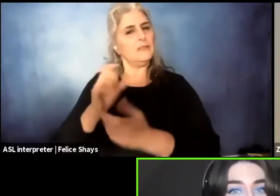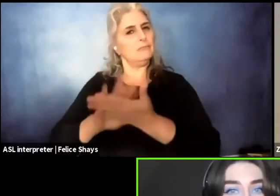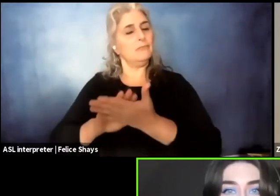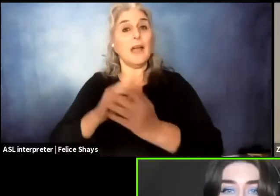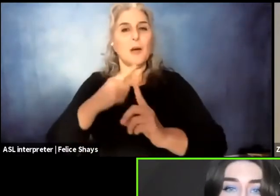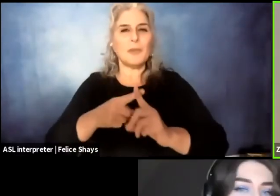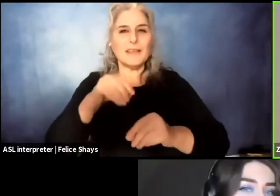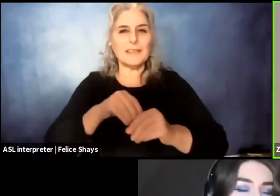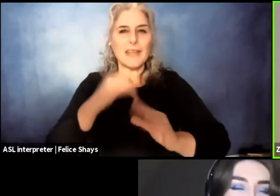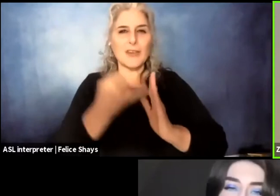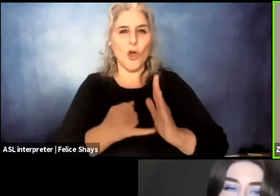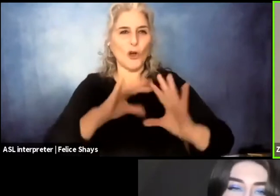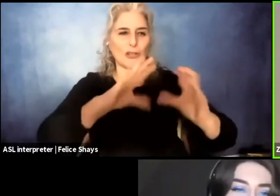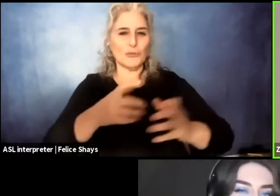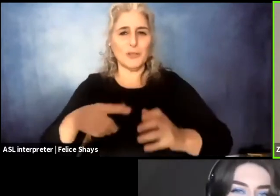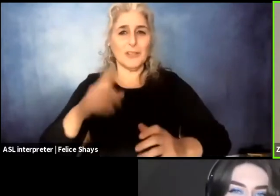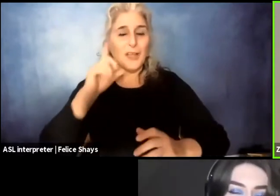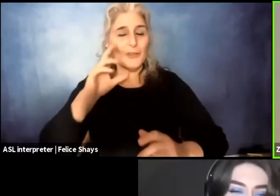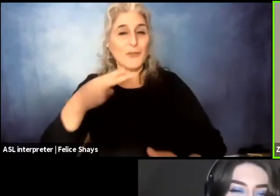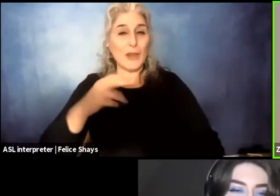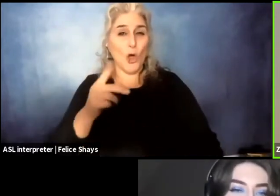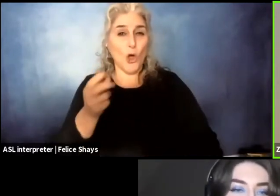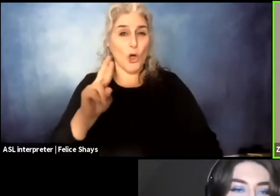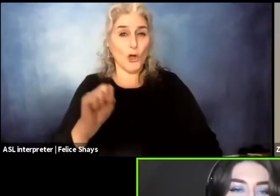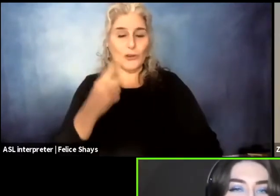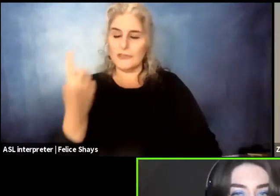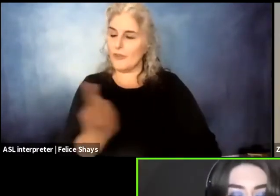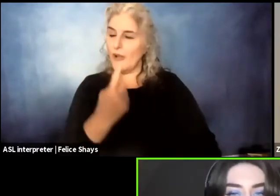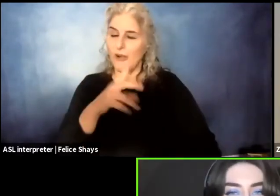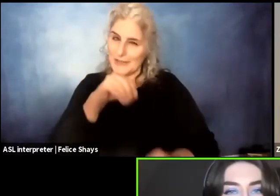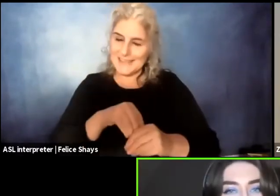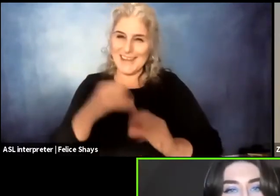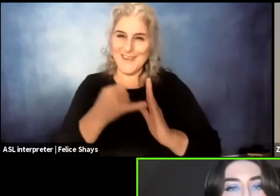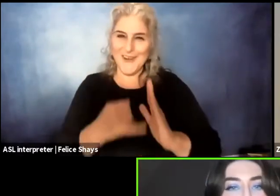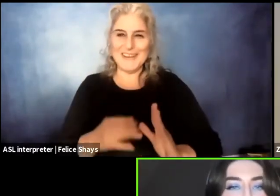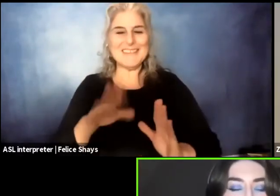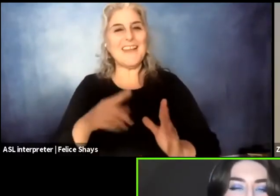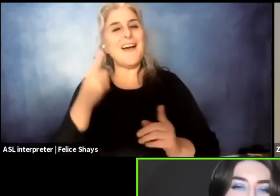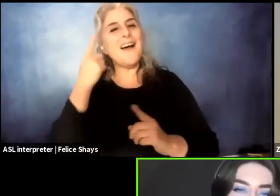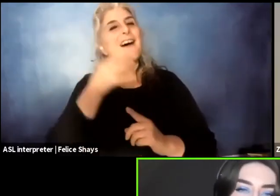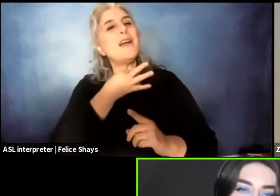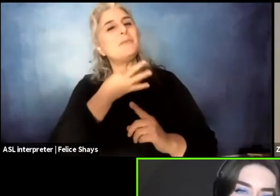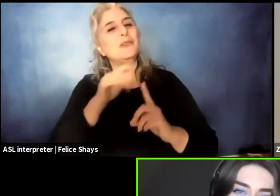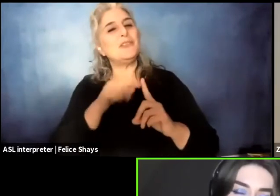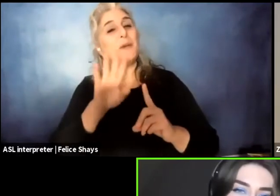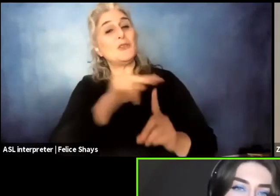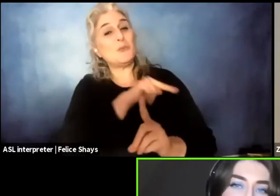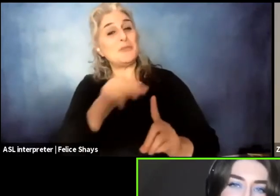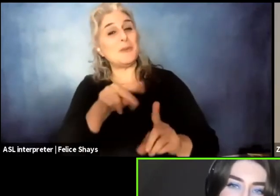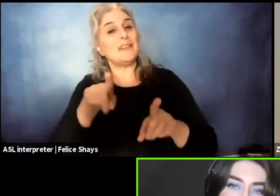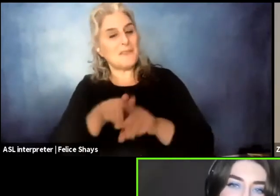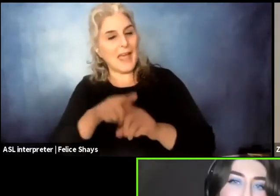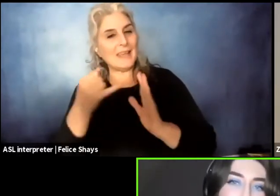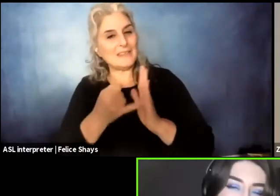spaces. Right. Hookers have always been in artist spaces. I'd love to know actually about your perspective as an artist and